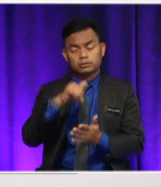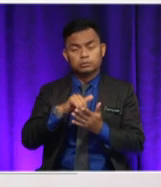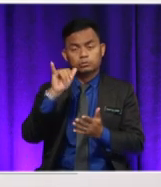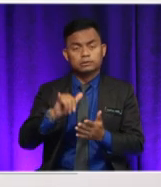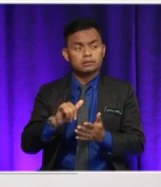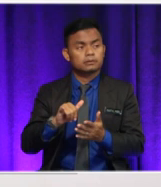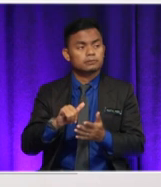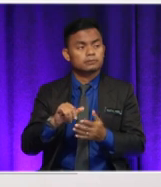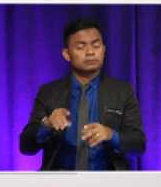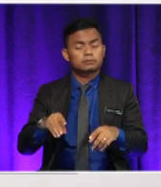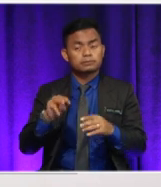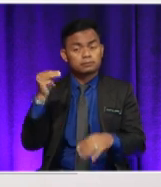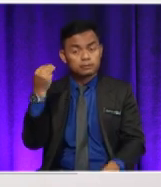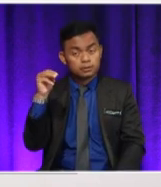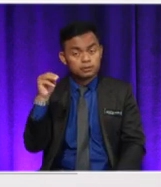one. In